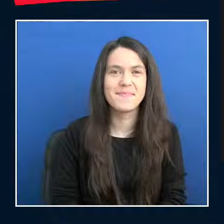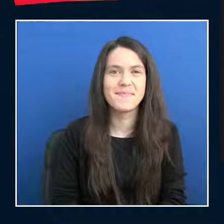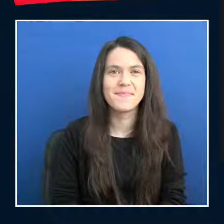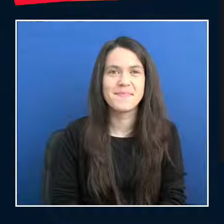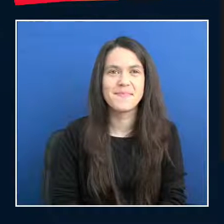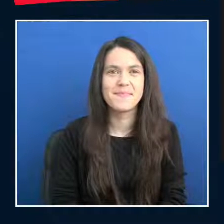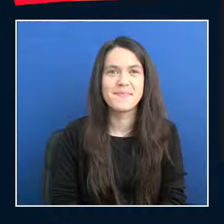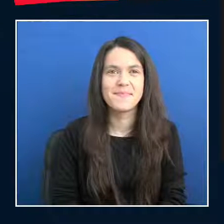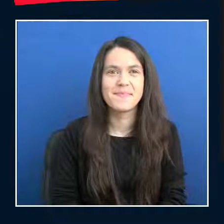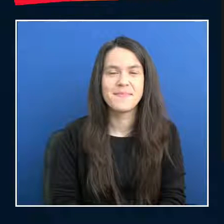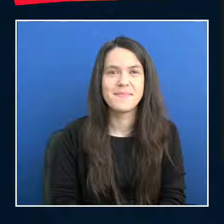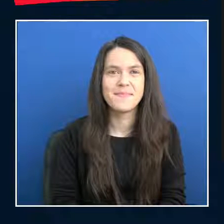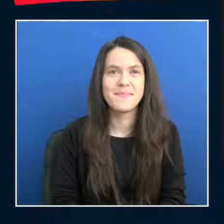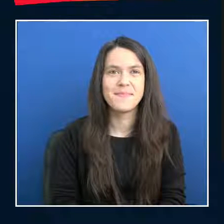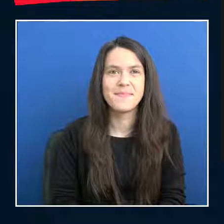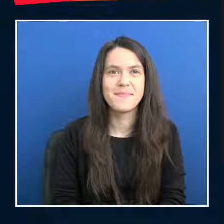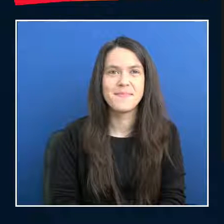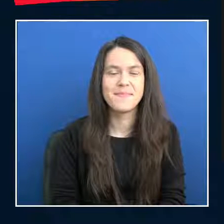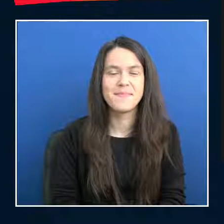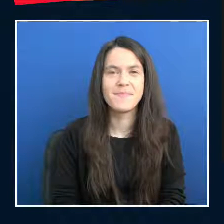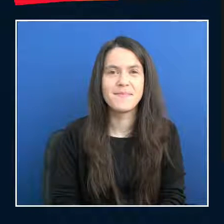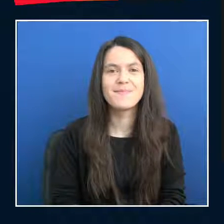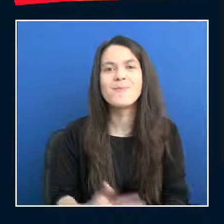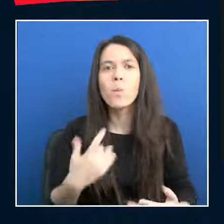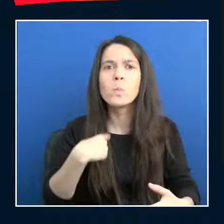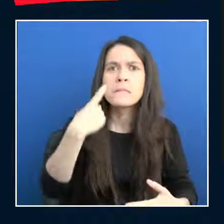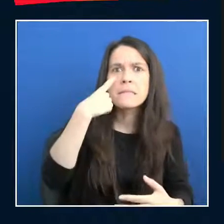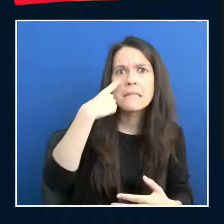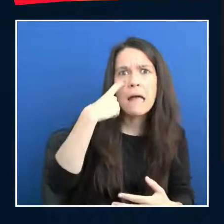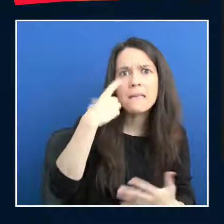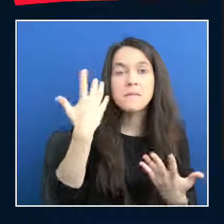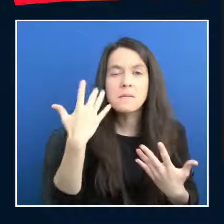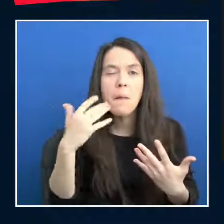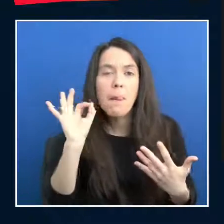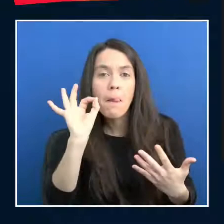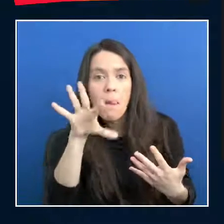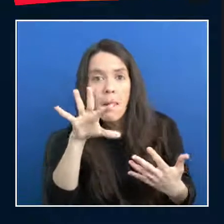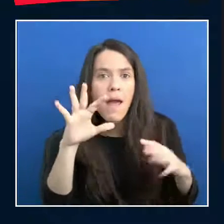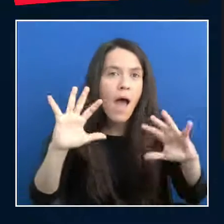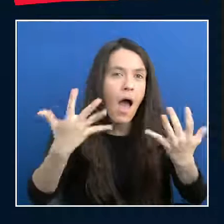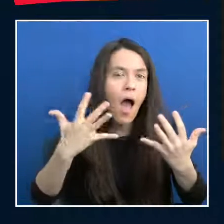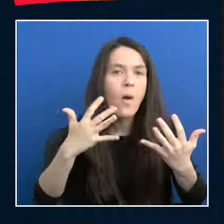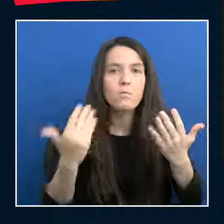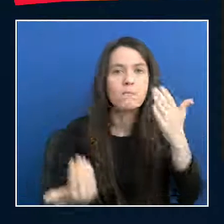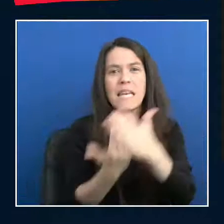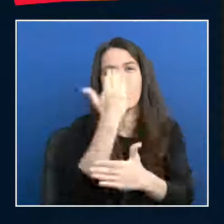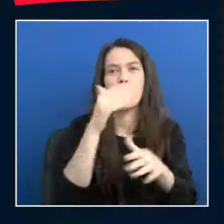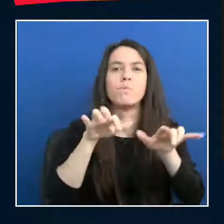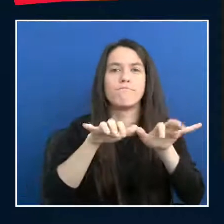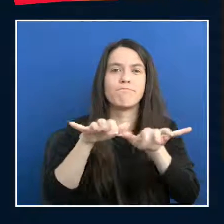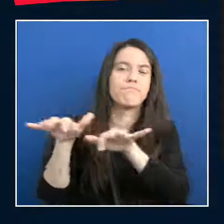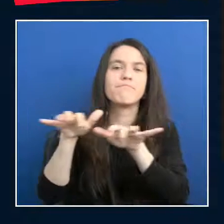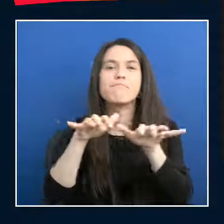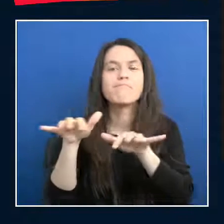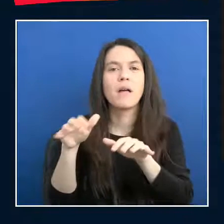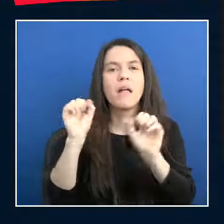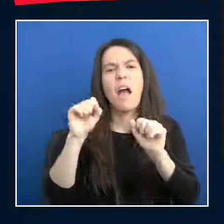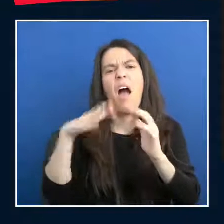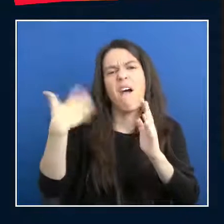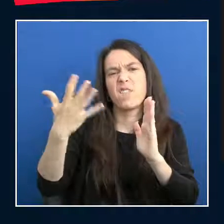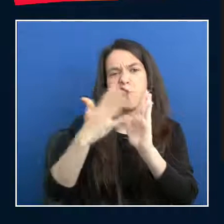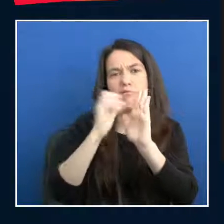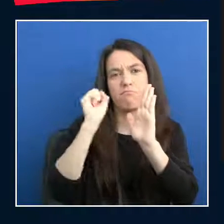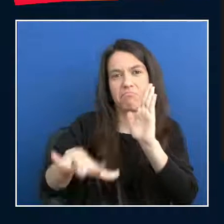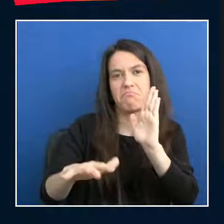always prefer, if I try something out and test and experiment, I always create a new resource group because then I can delete it afterwards